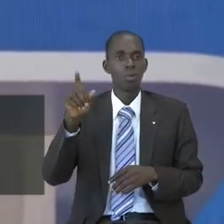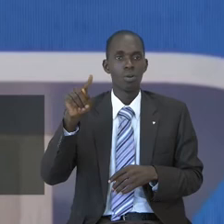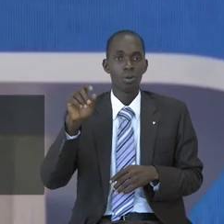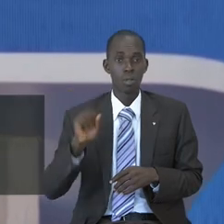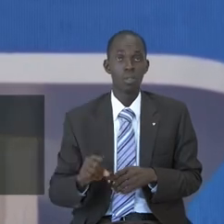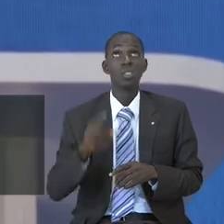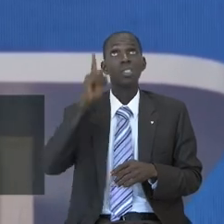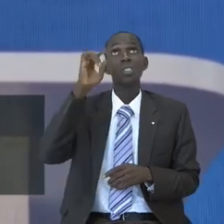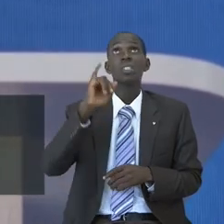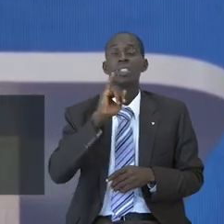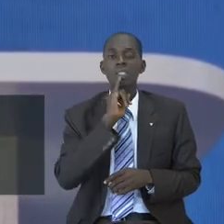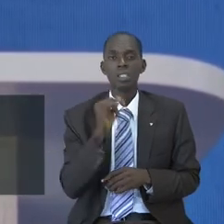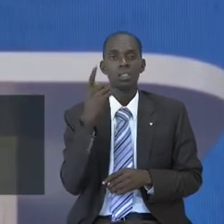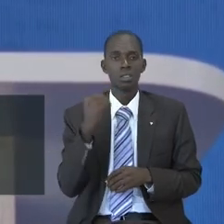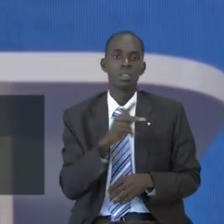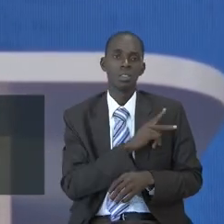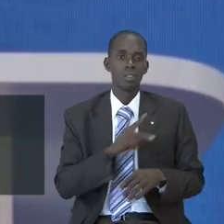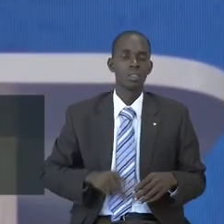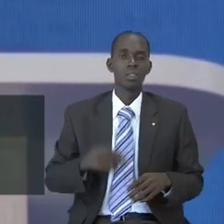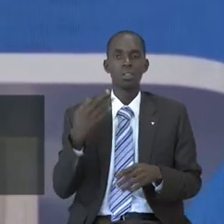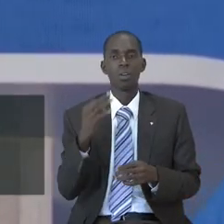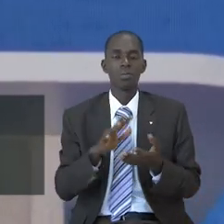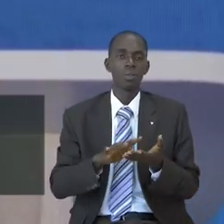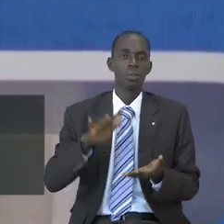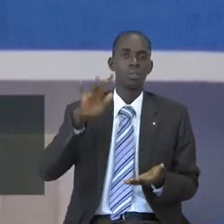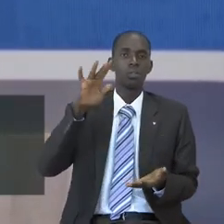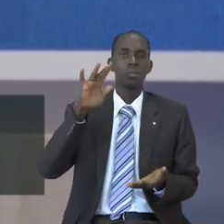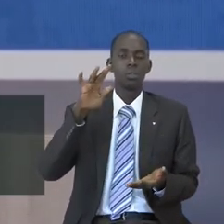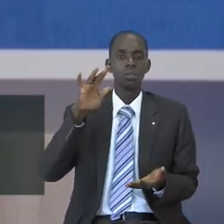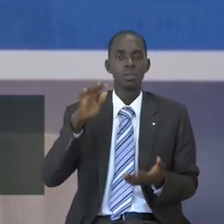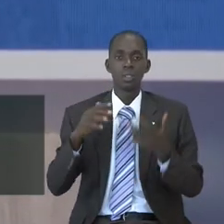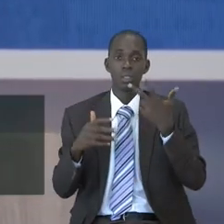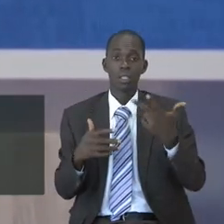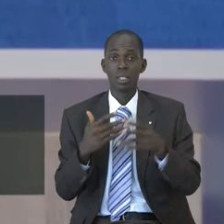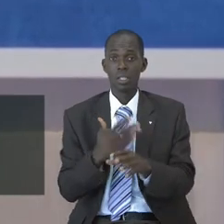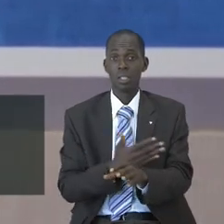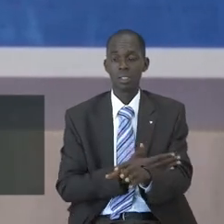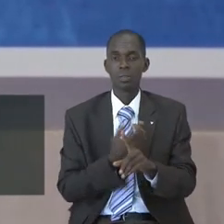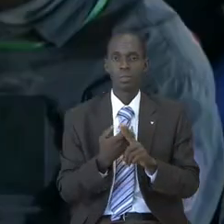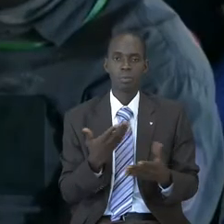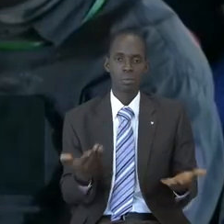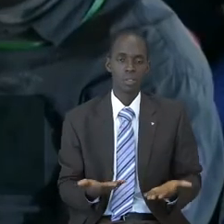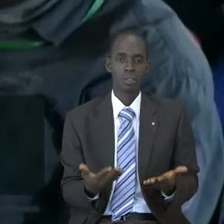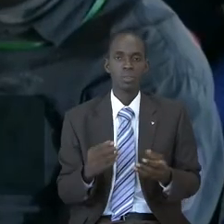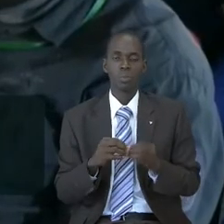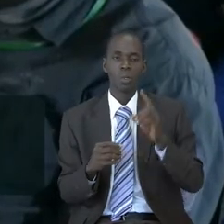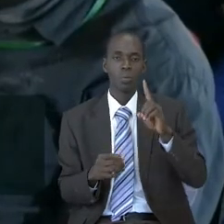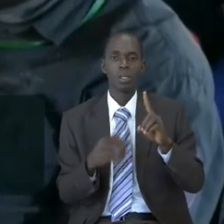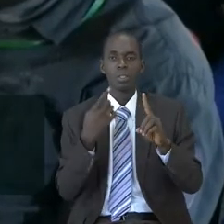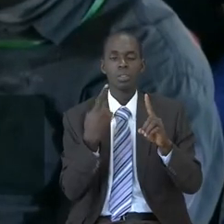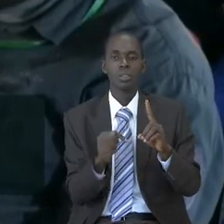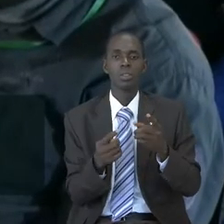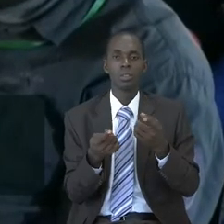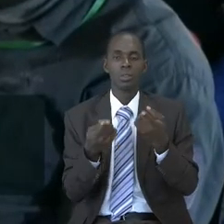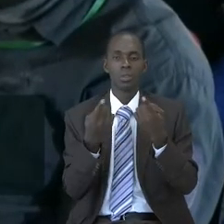is, he is the King of glory. Three things. Number one, the coming